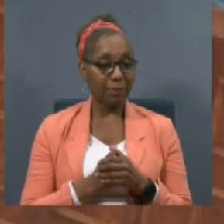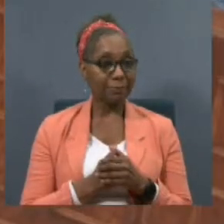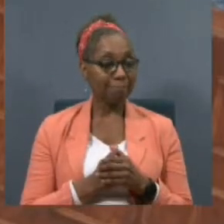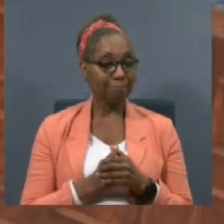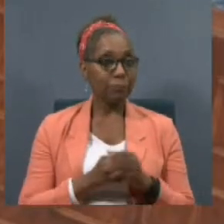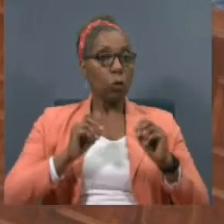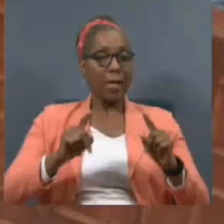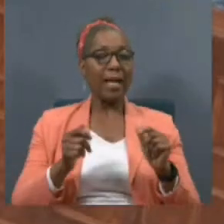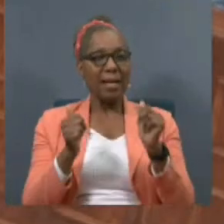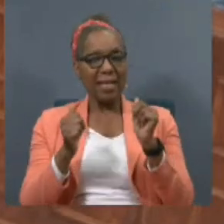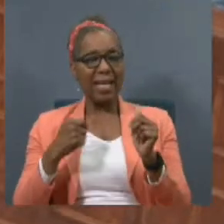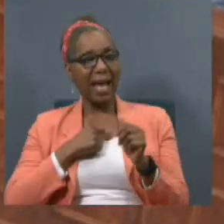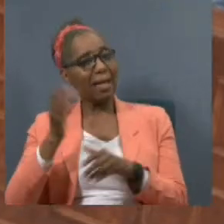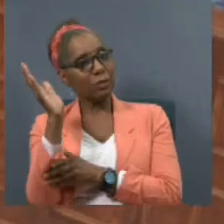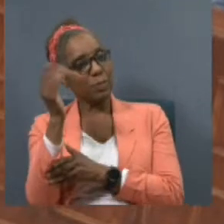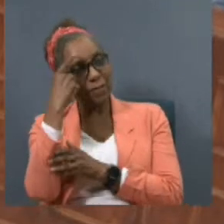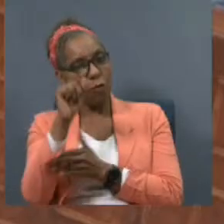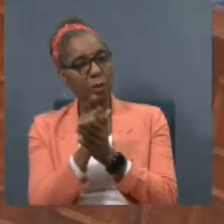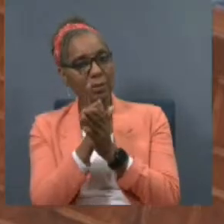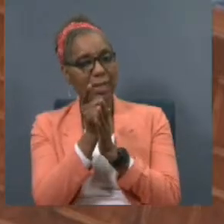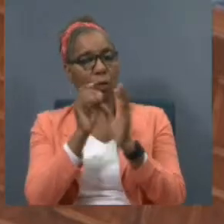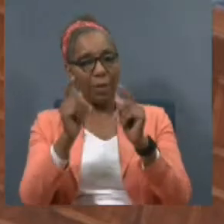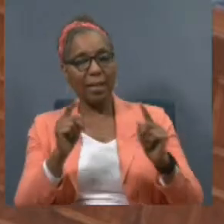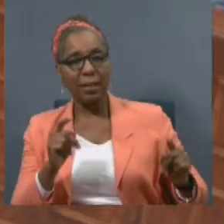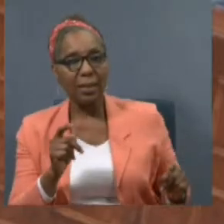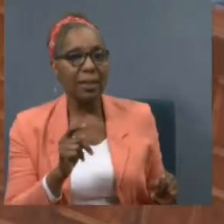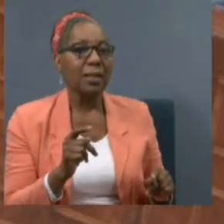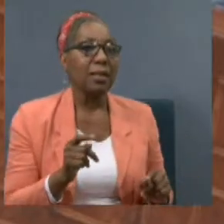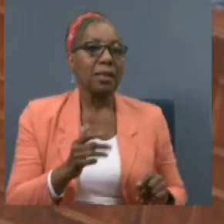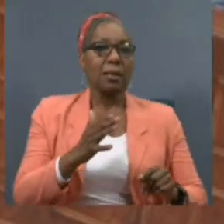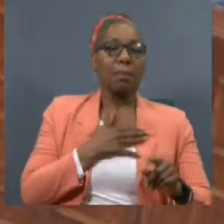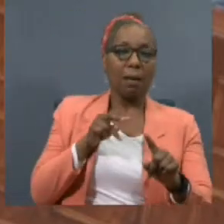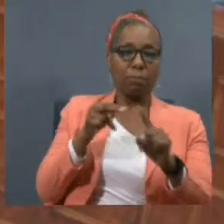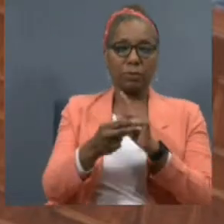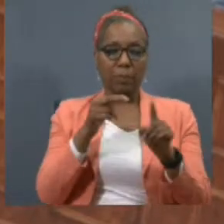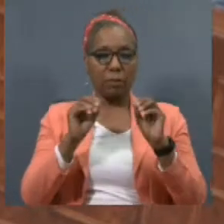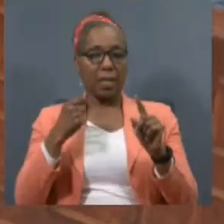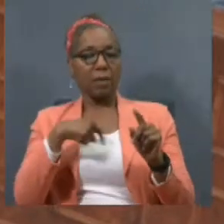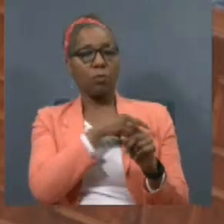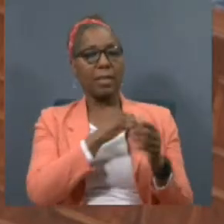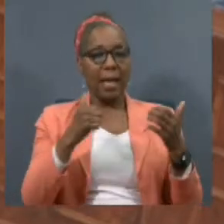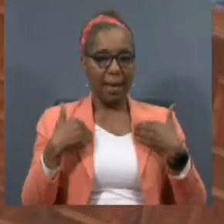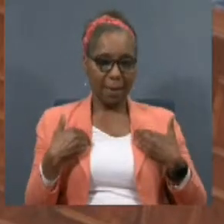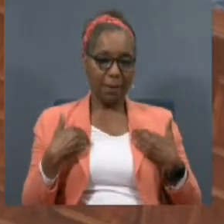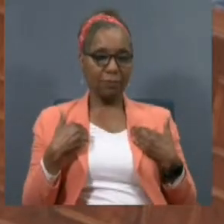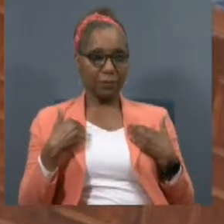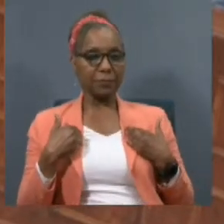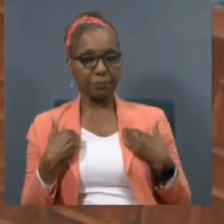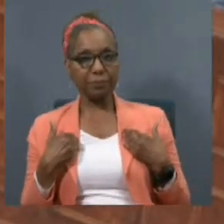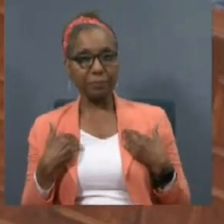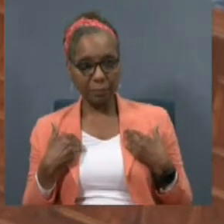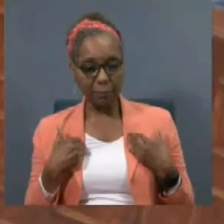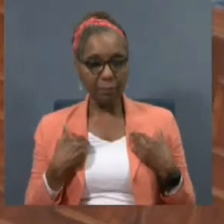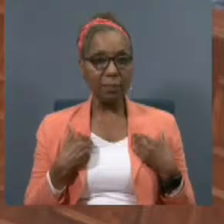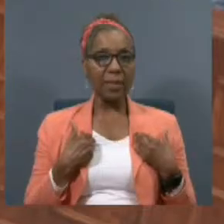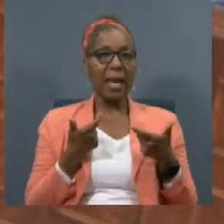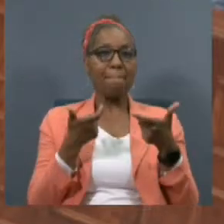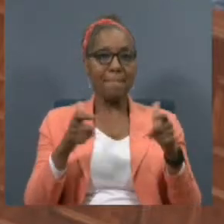can I speak for just a second? Please. So here's the way I look at this. We have a